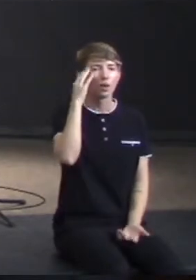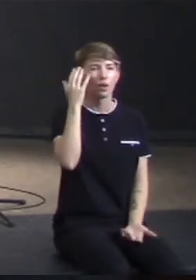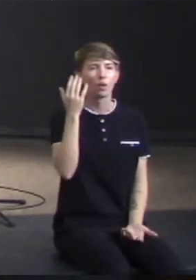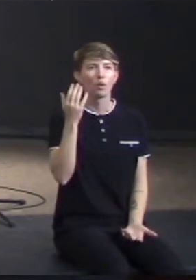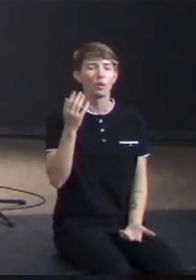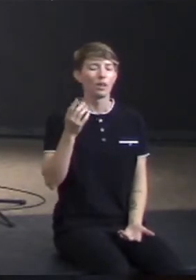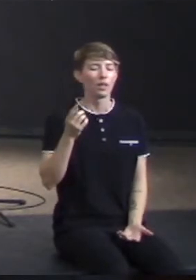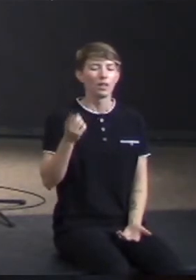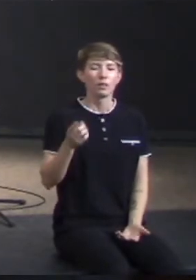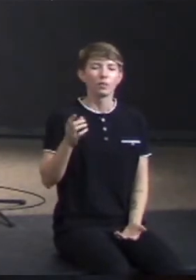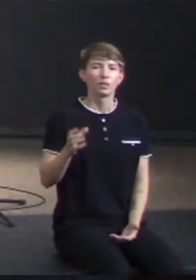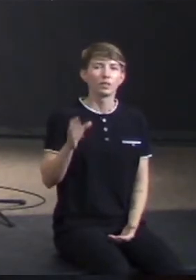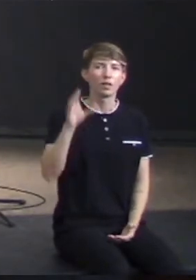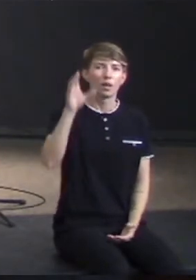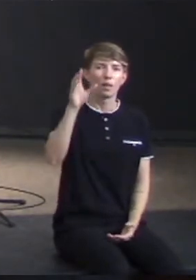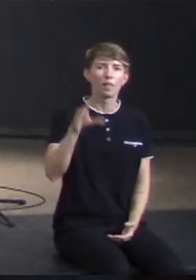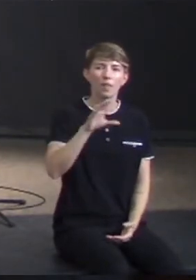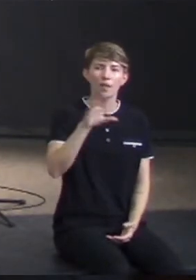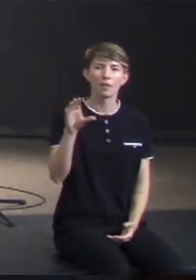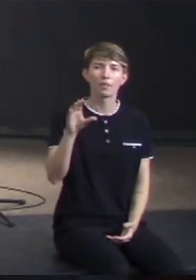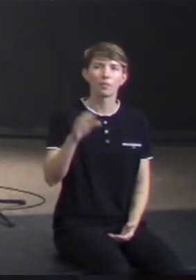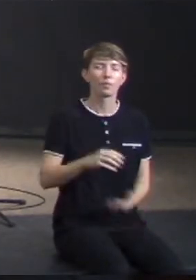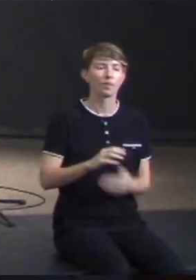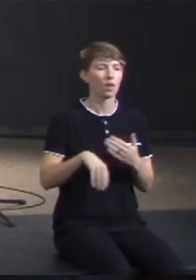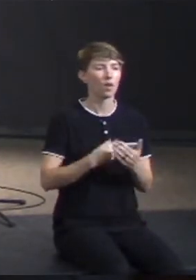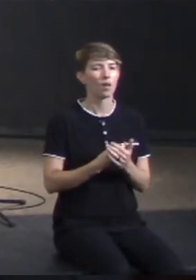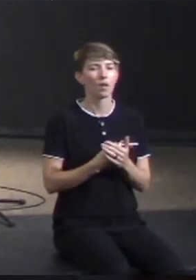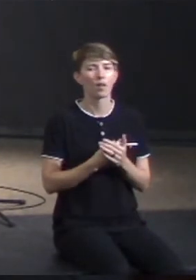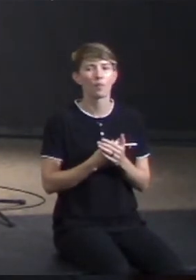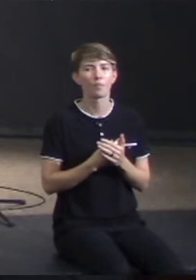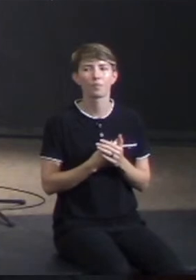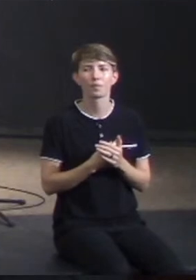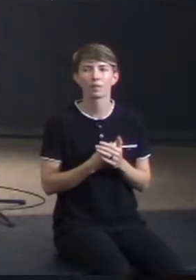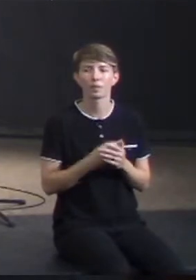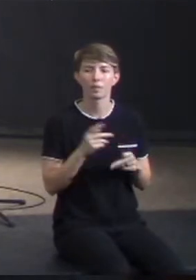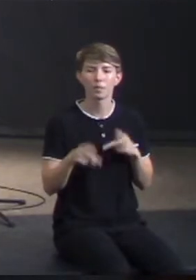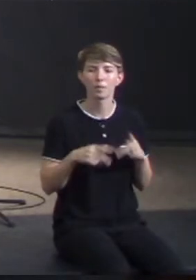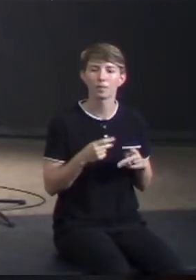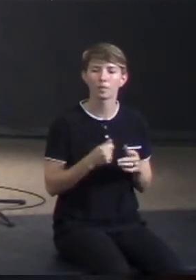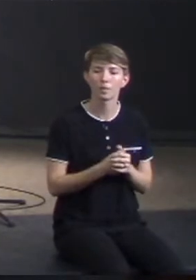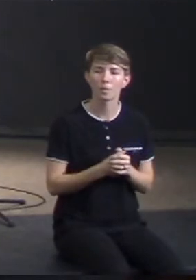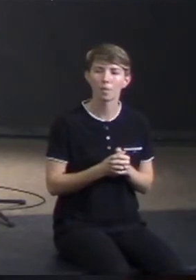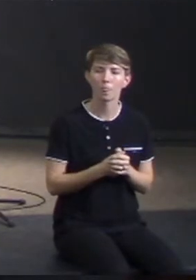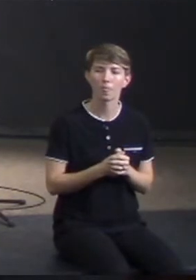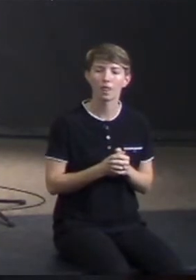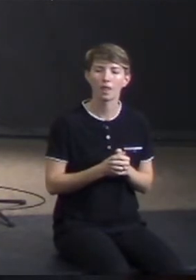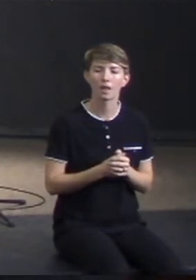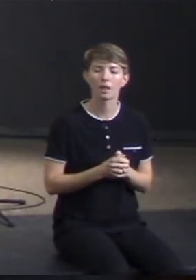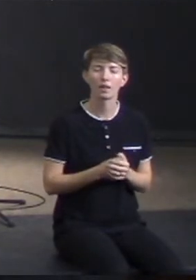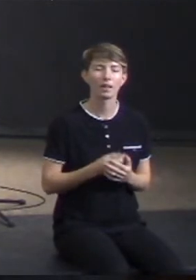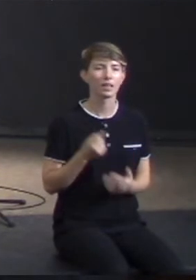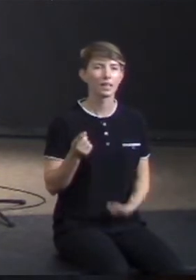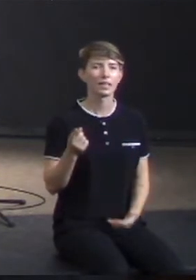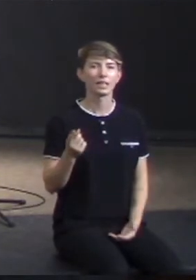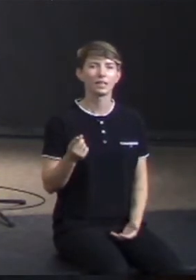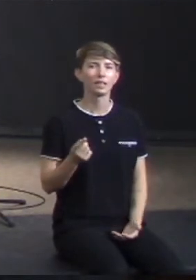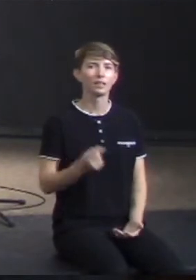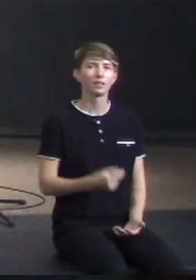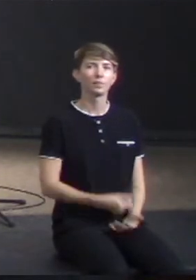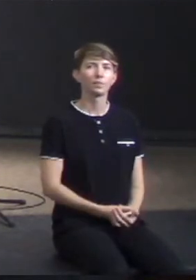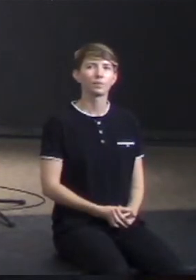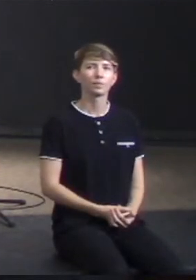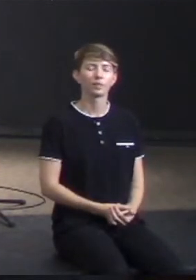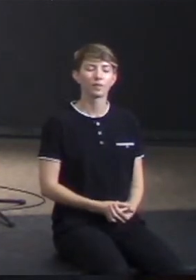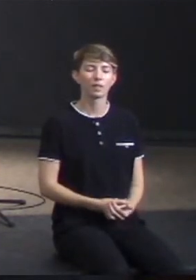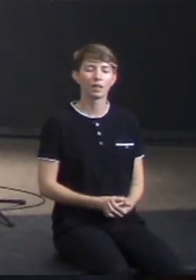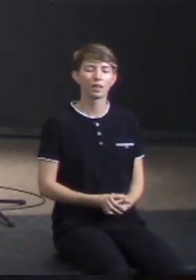he was up there. And while these people were doing that, you know, Luke 23:34, you know, he asked out, you know, to his father,